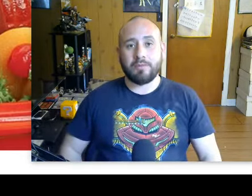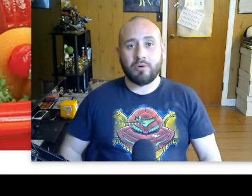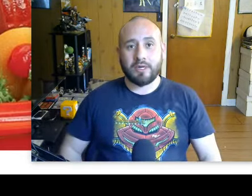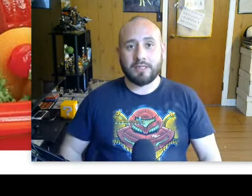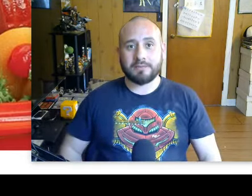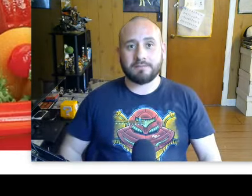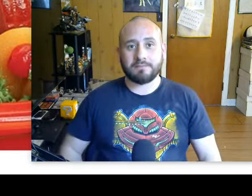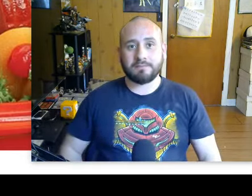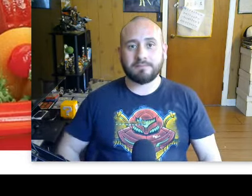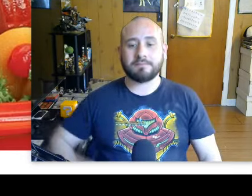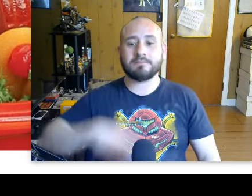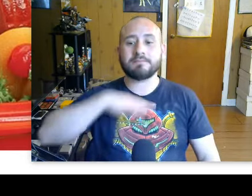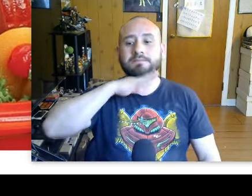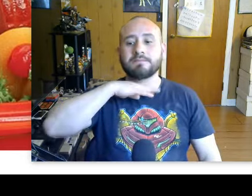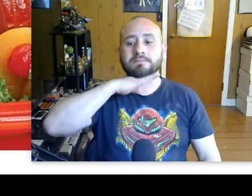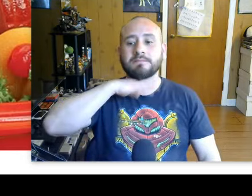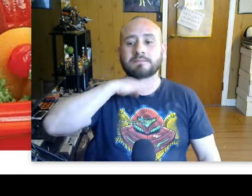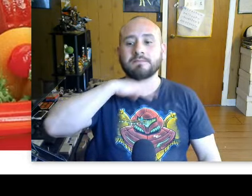ham or pork,